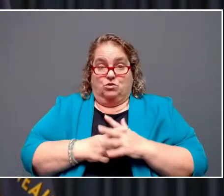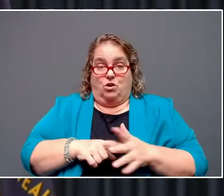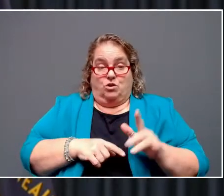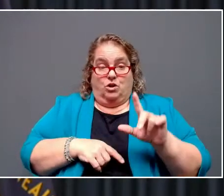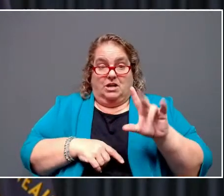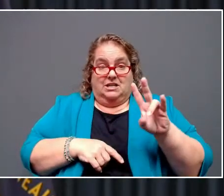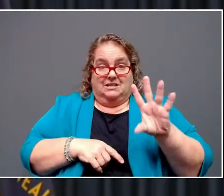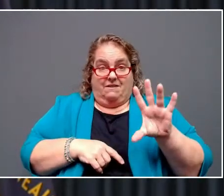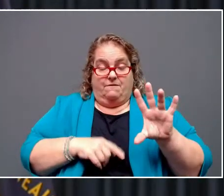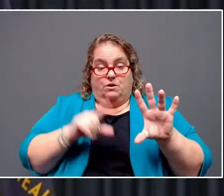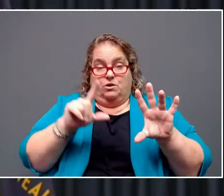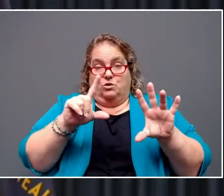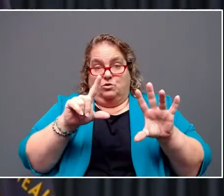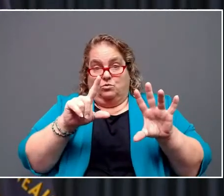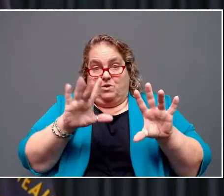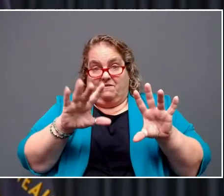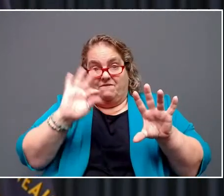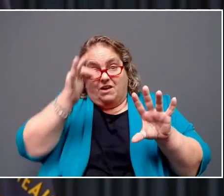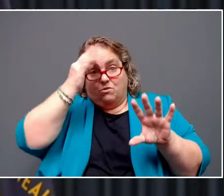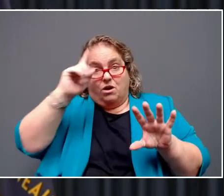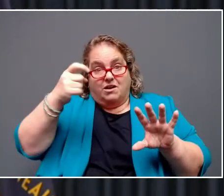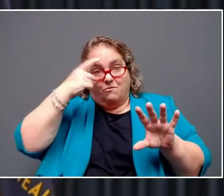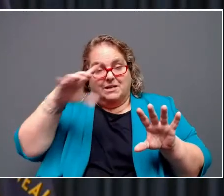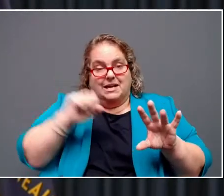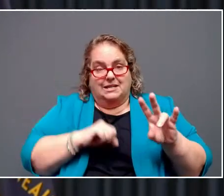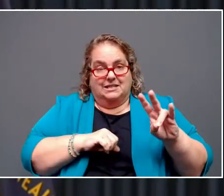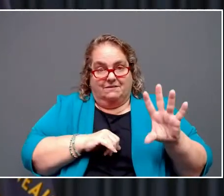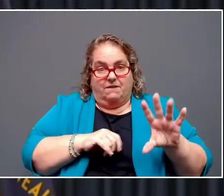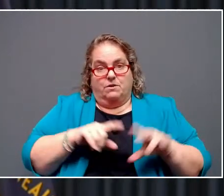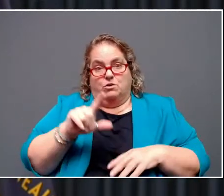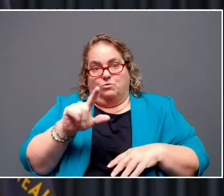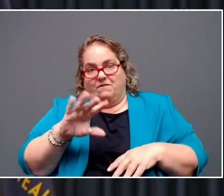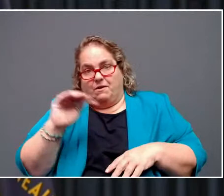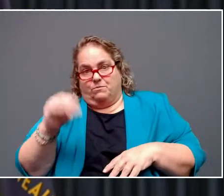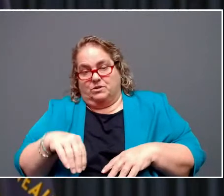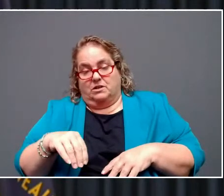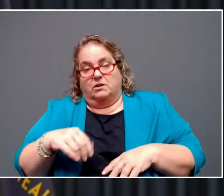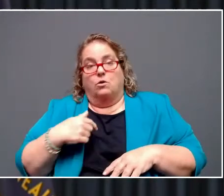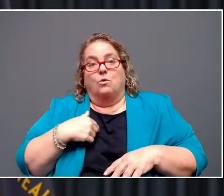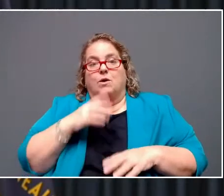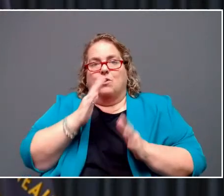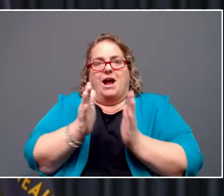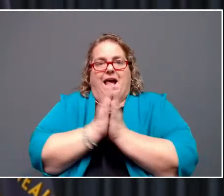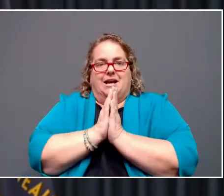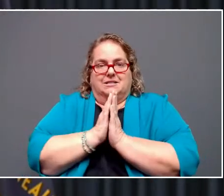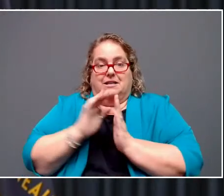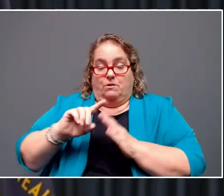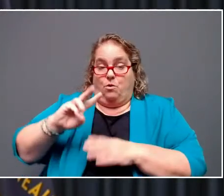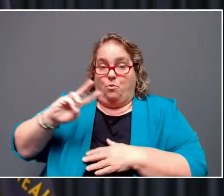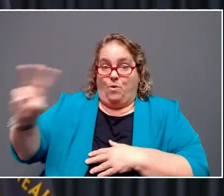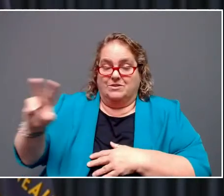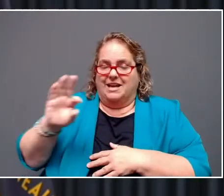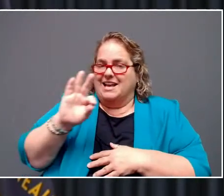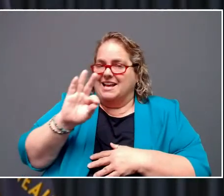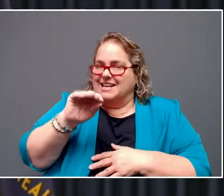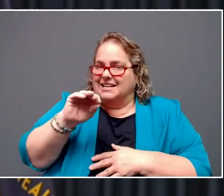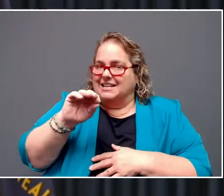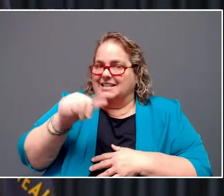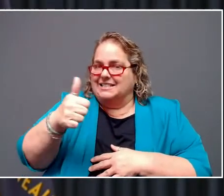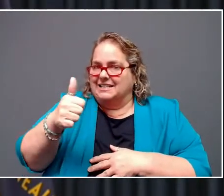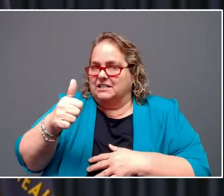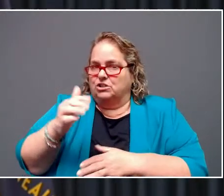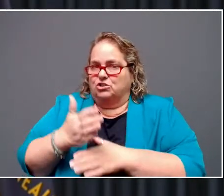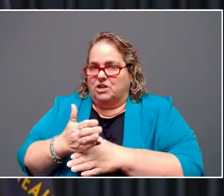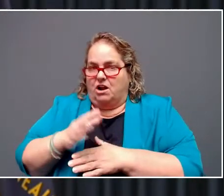taking 75. We asked and were granted in the West a 90-10 share, where the federal government covers